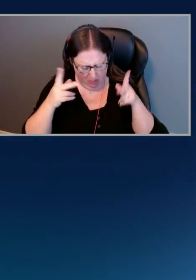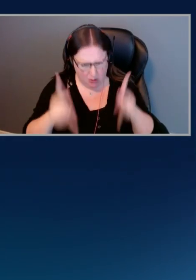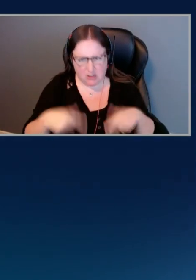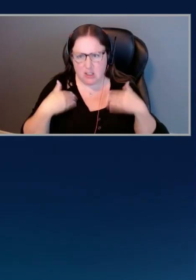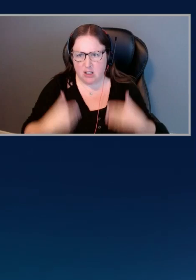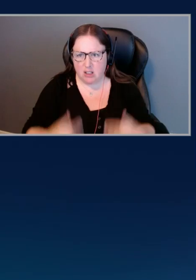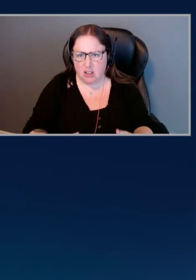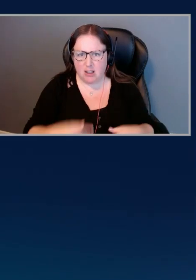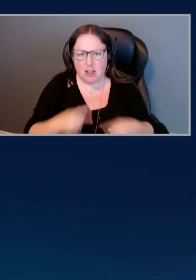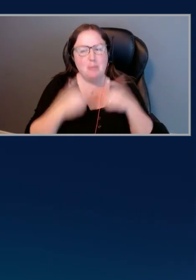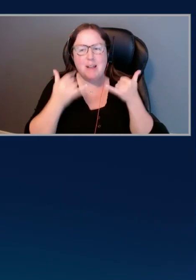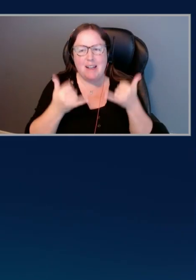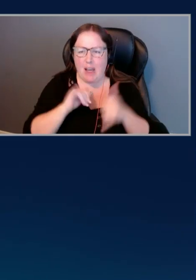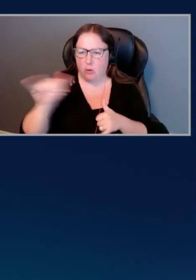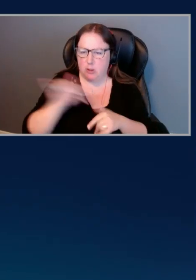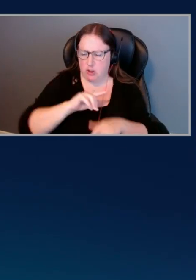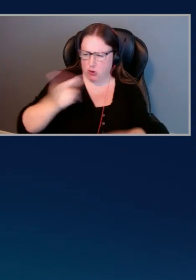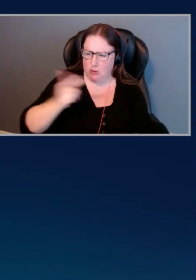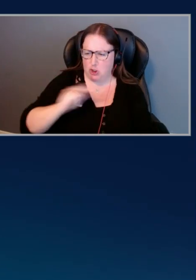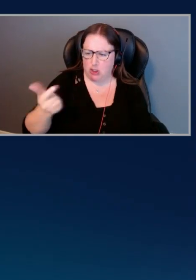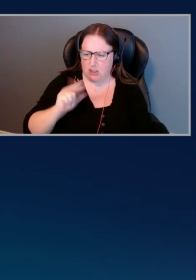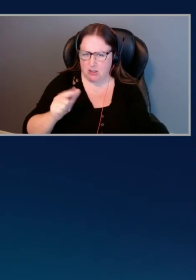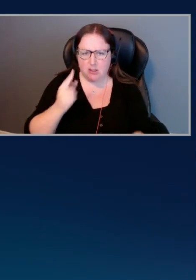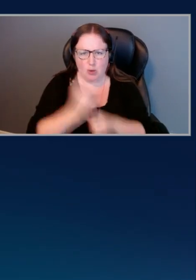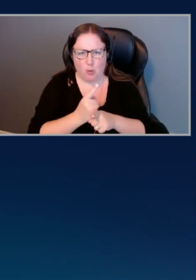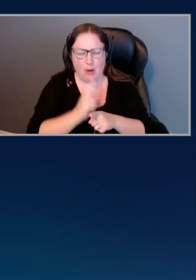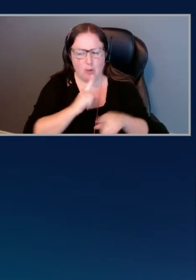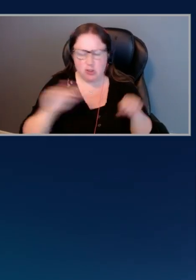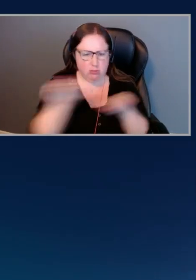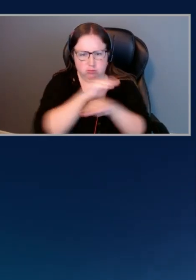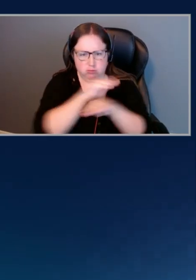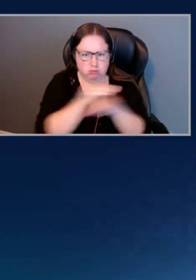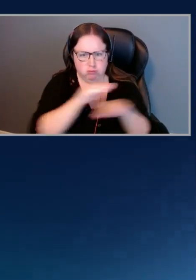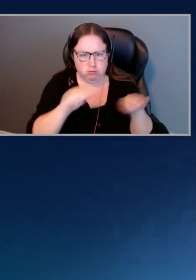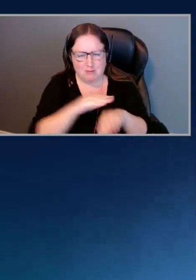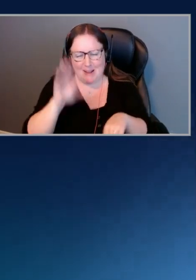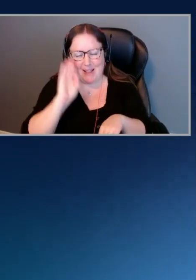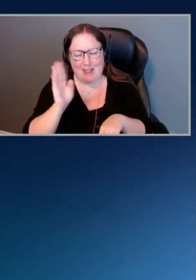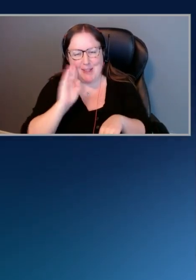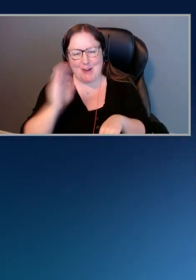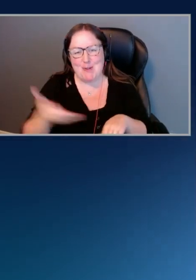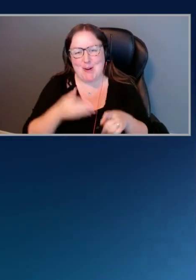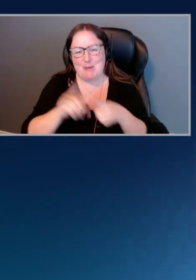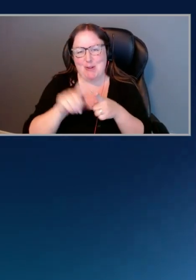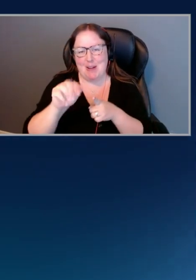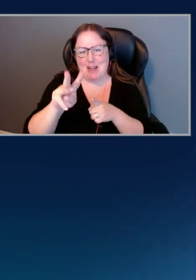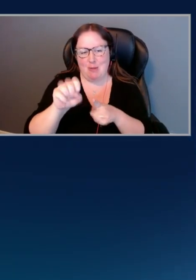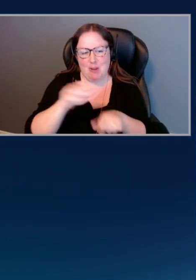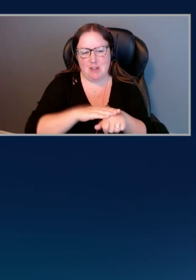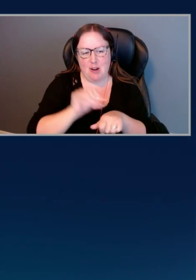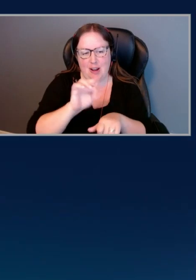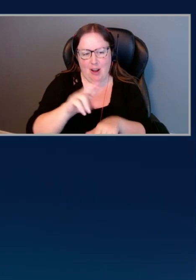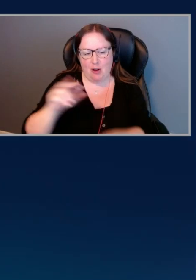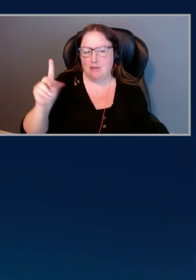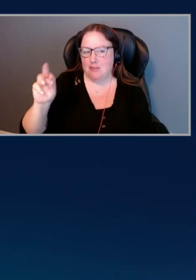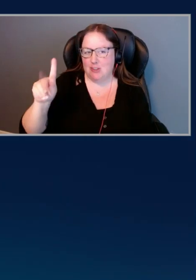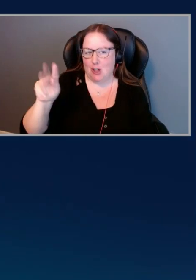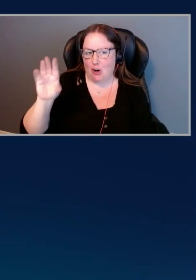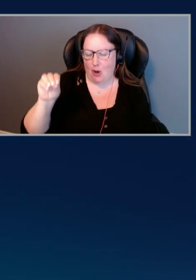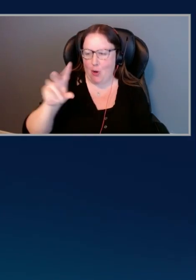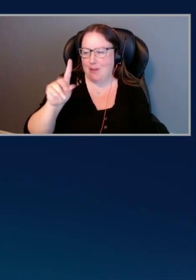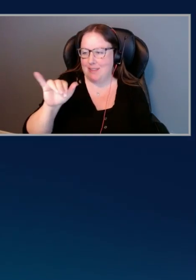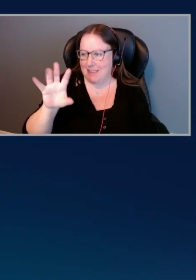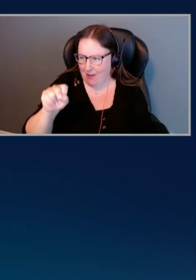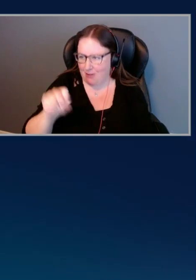now. We're right? The same now. We're just the switching. Same. Yeah, we're moving really, really fast. Hello friends, welcome to AWS On Air. My name is Darko, that is Kobus. We're going to be talking to you about a lot